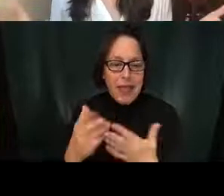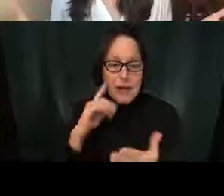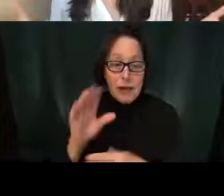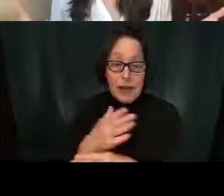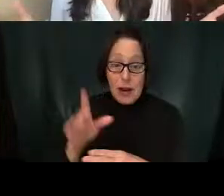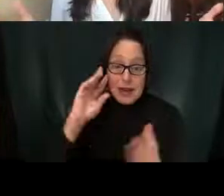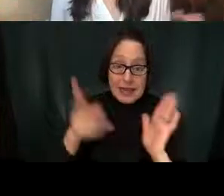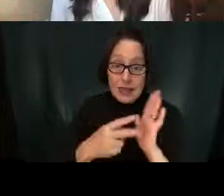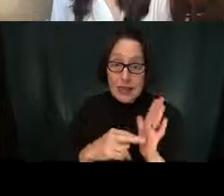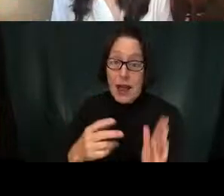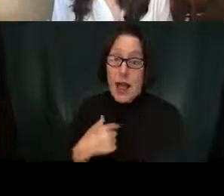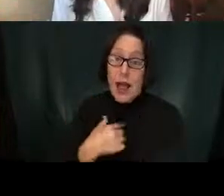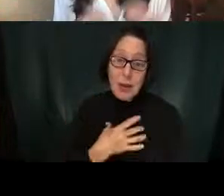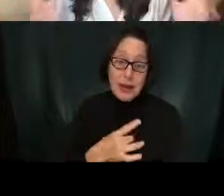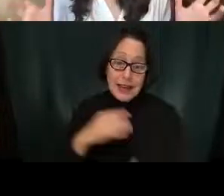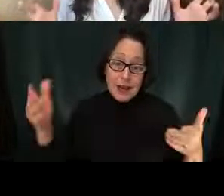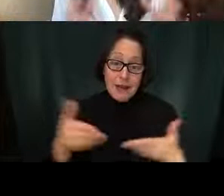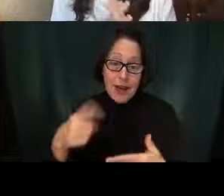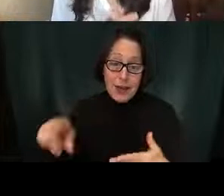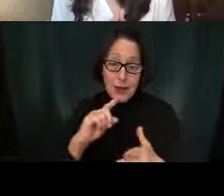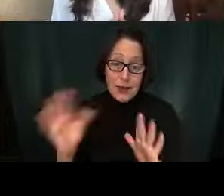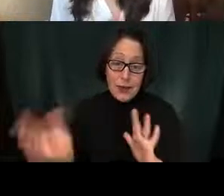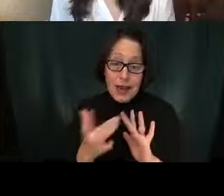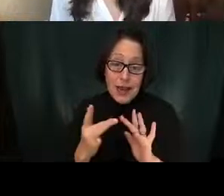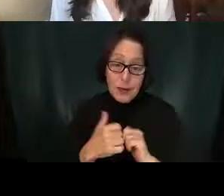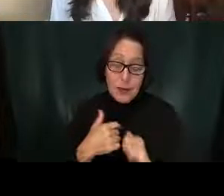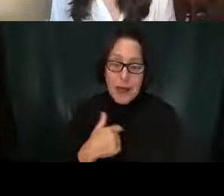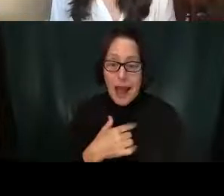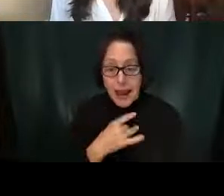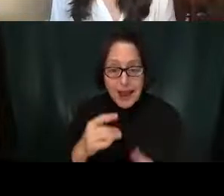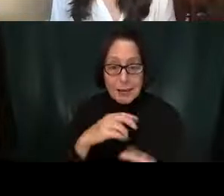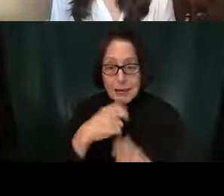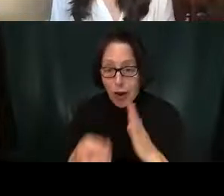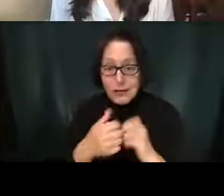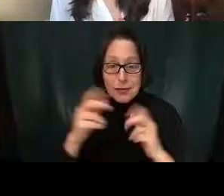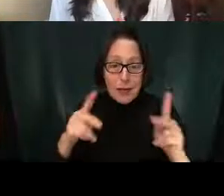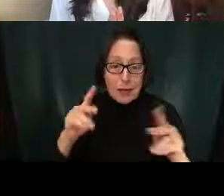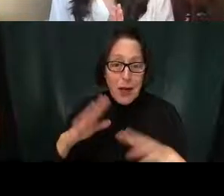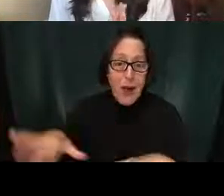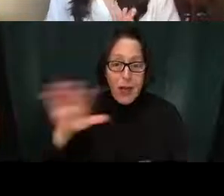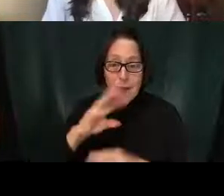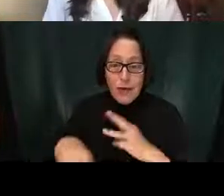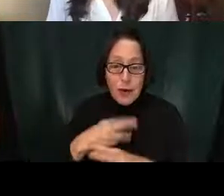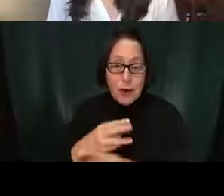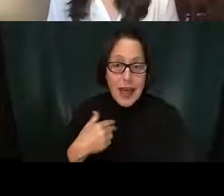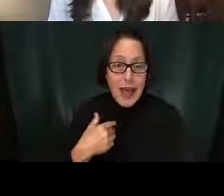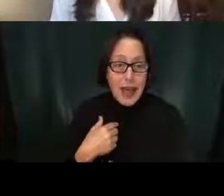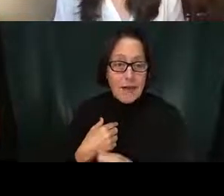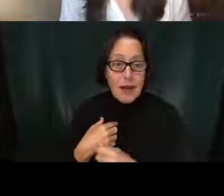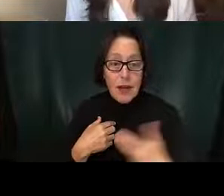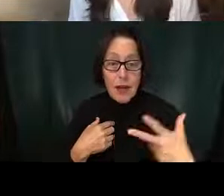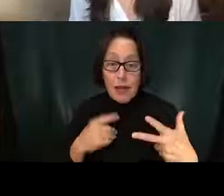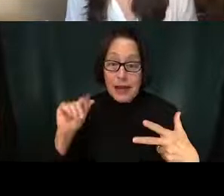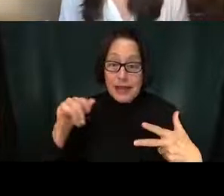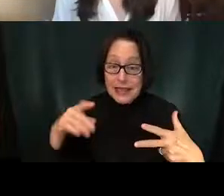invite you to connect with me. I really genuinely love being engaged with people around the world. And again, I have the free 3 tips to